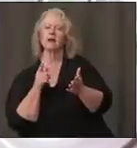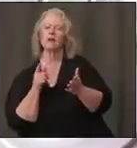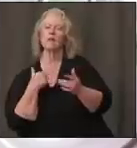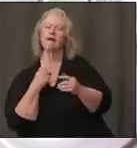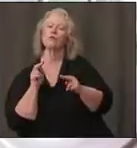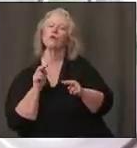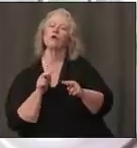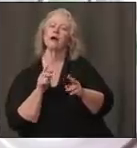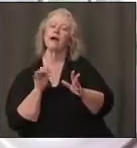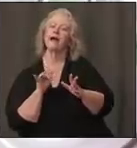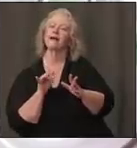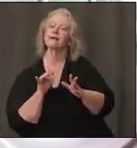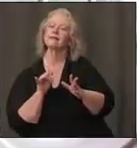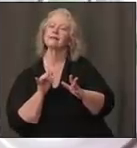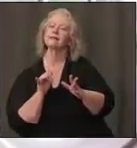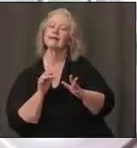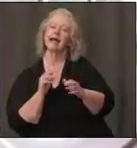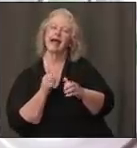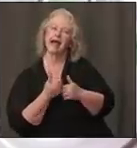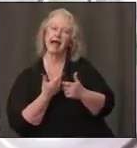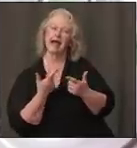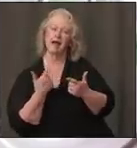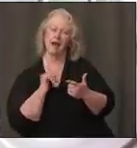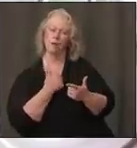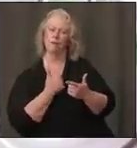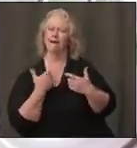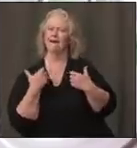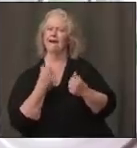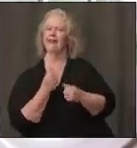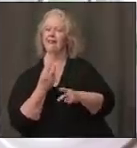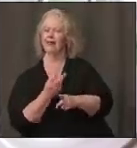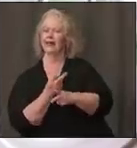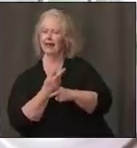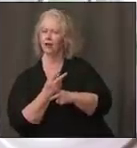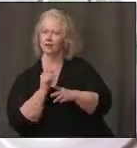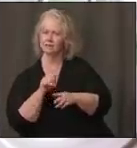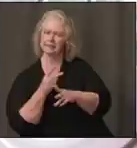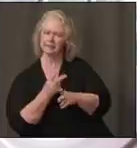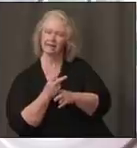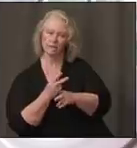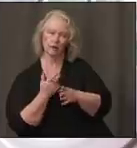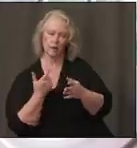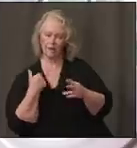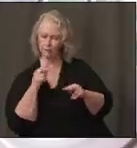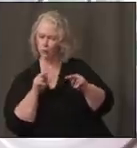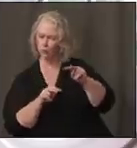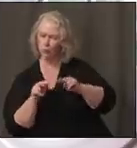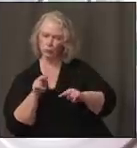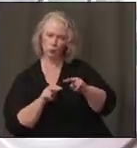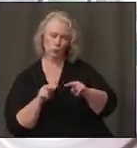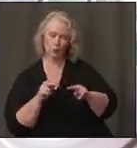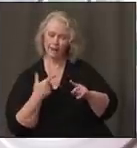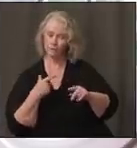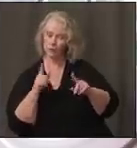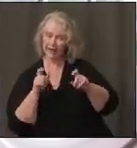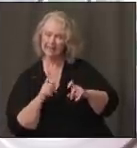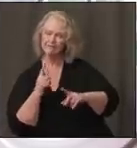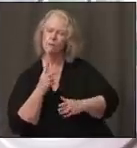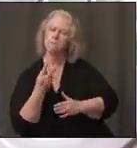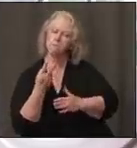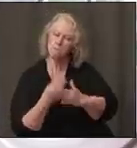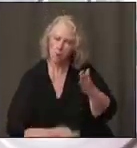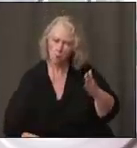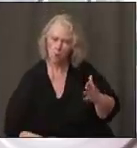overall healthcare resource utilization. And then the challenge of differentiating between COVID and flu, we're going to have to be testing for both. And the more people